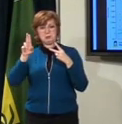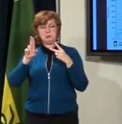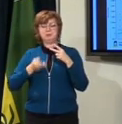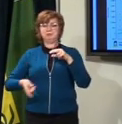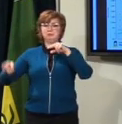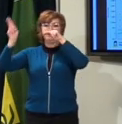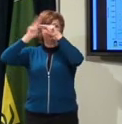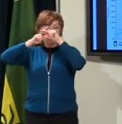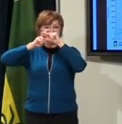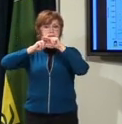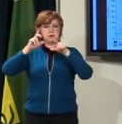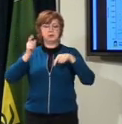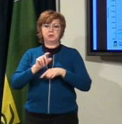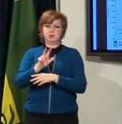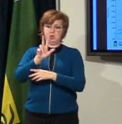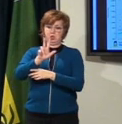our